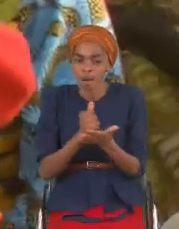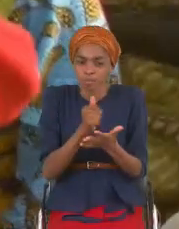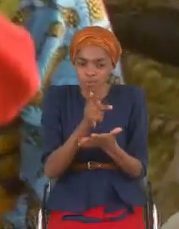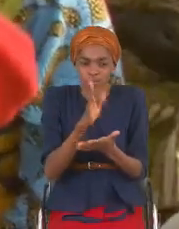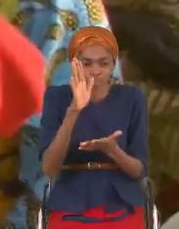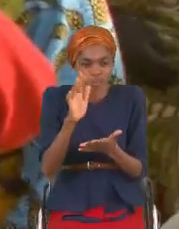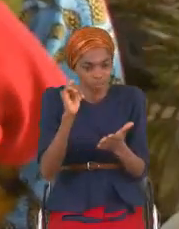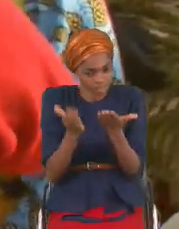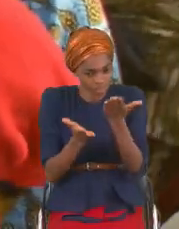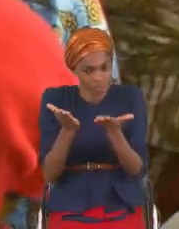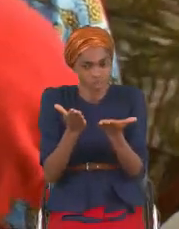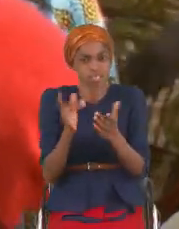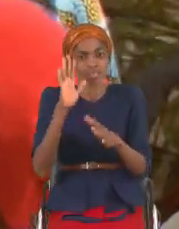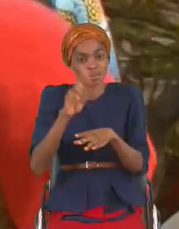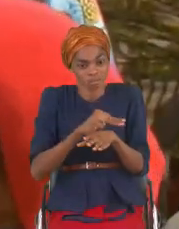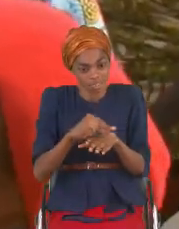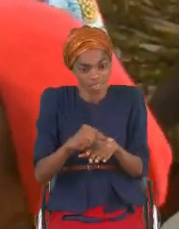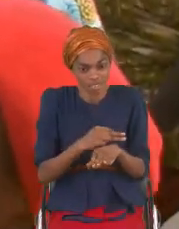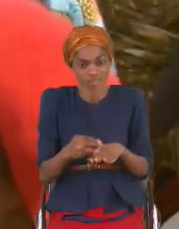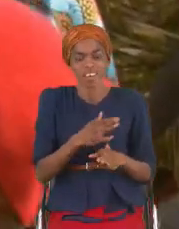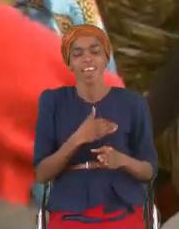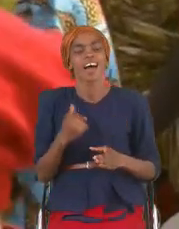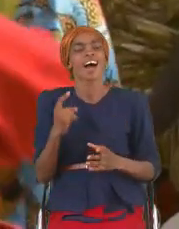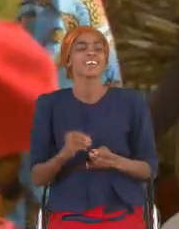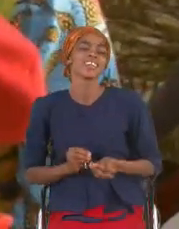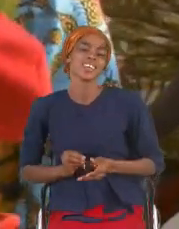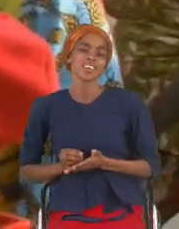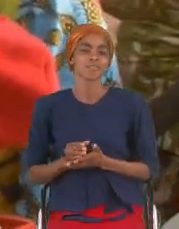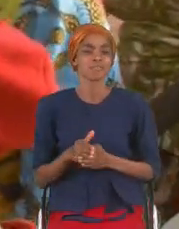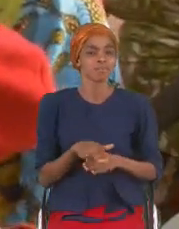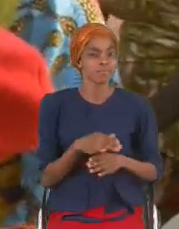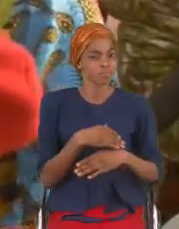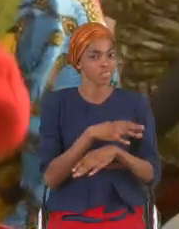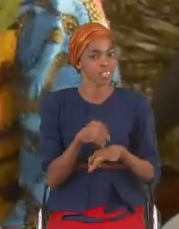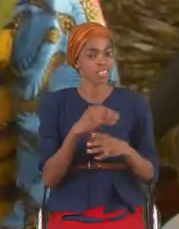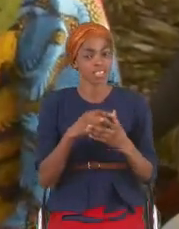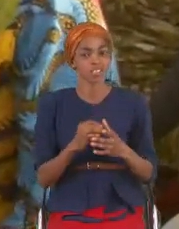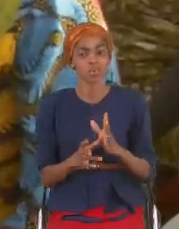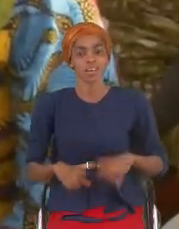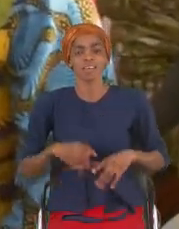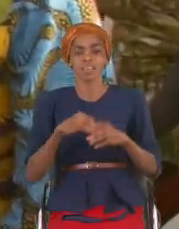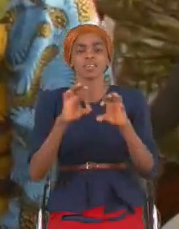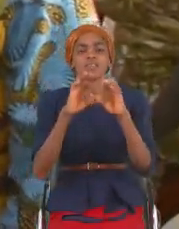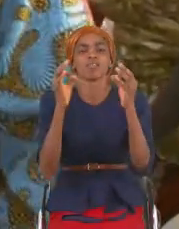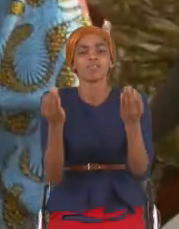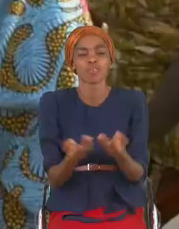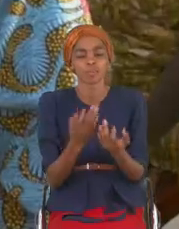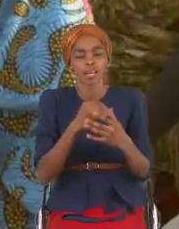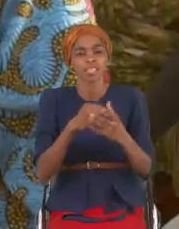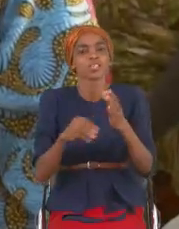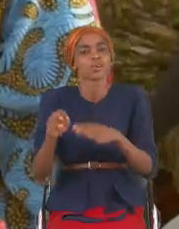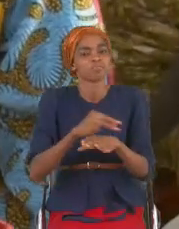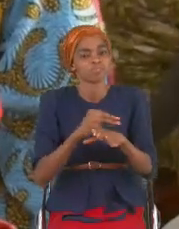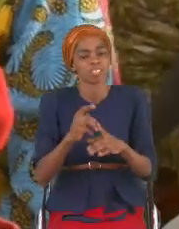your service, of your ministry. And the great thing he intends in your life, in your family, and in your ministry,